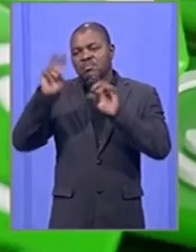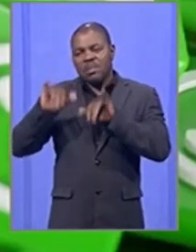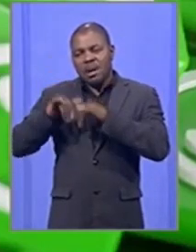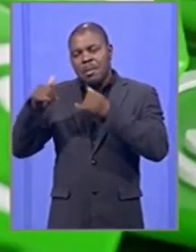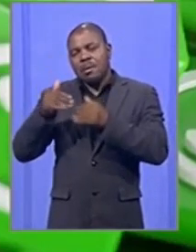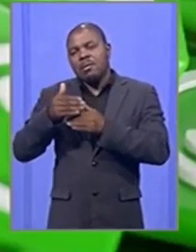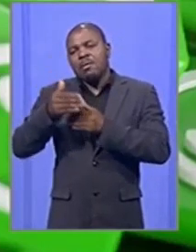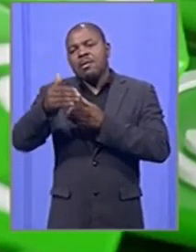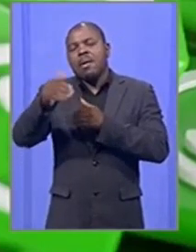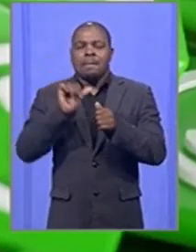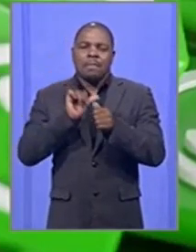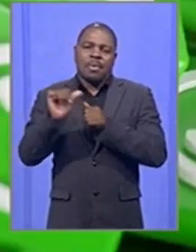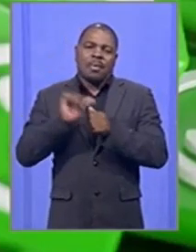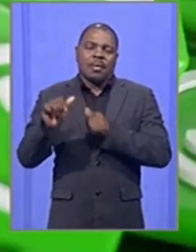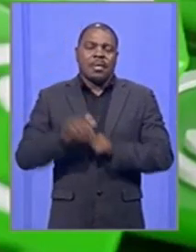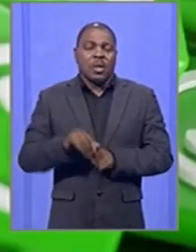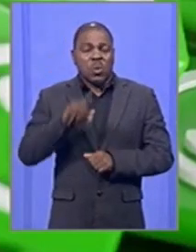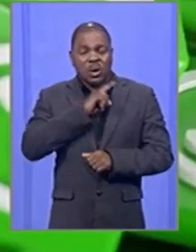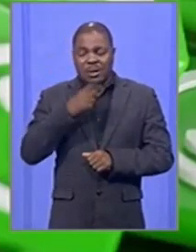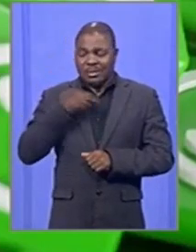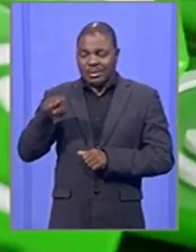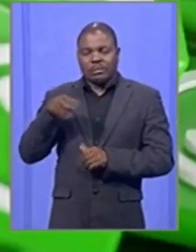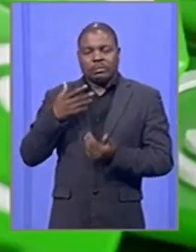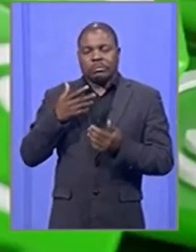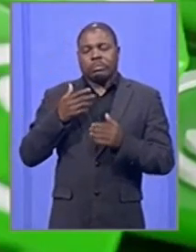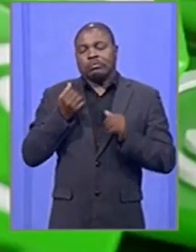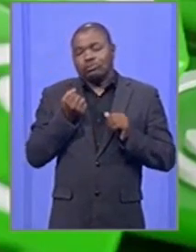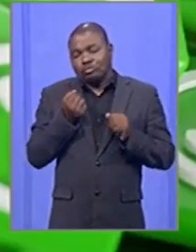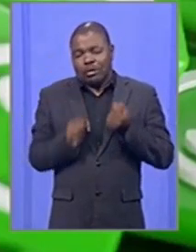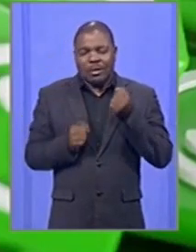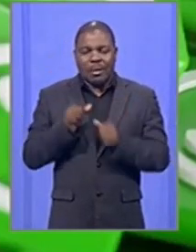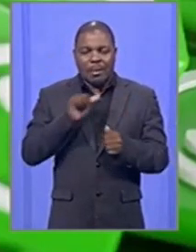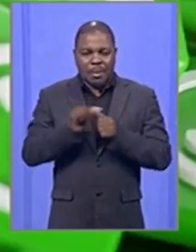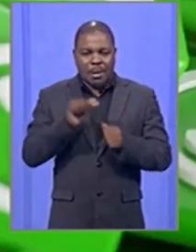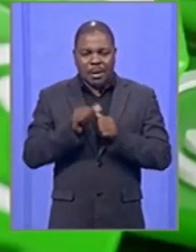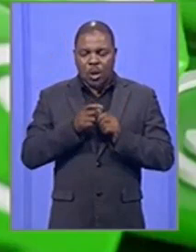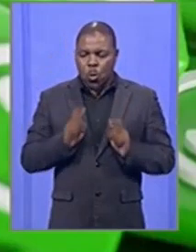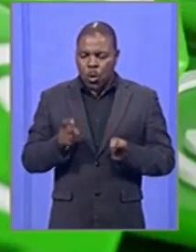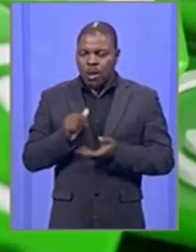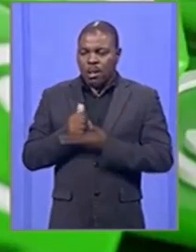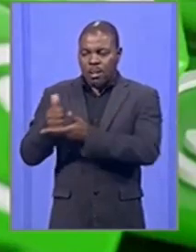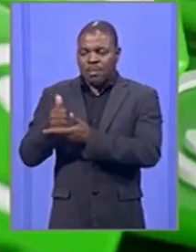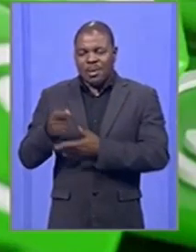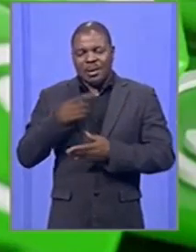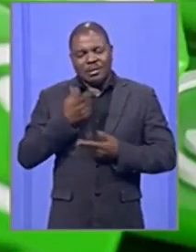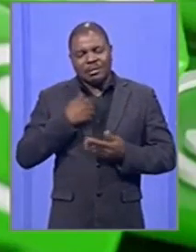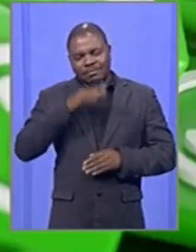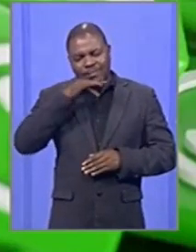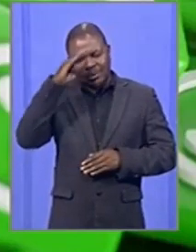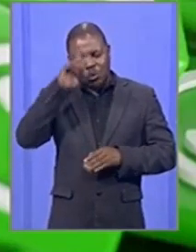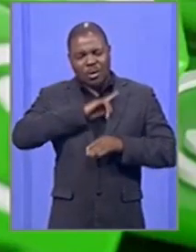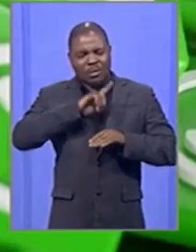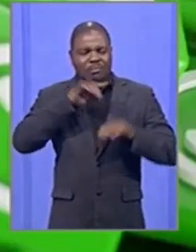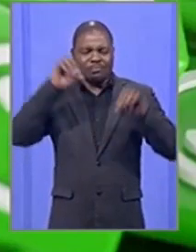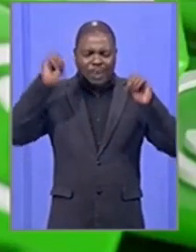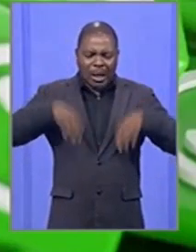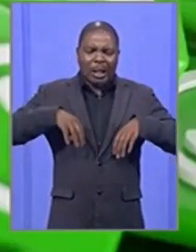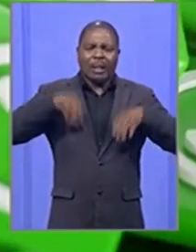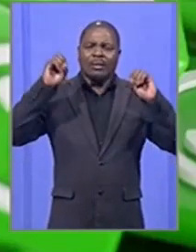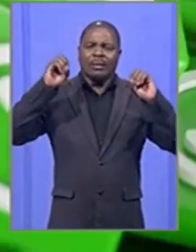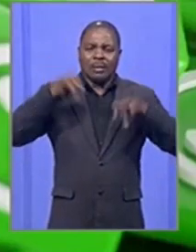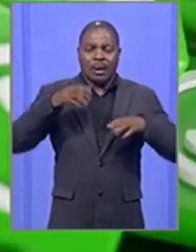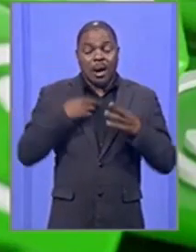botsitso goba ka nnete re a bona gomi wetse. E se ka e ka thusetsa ka pele re kgathetse ke timatima. Mara ke tshepa gore e tla